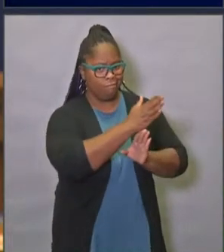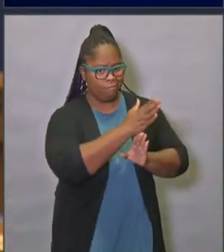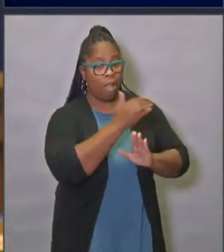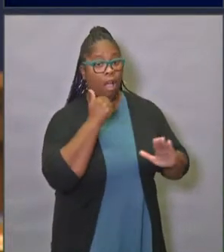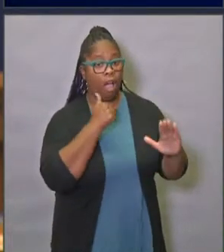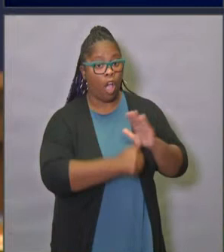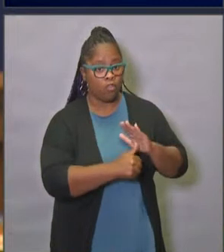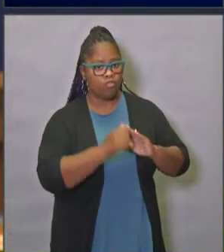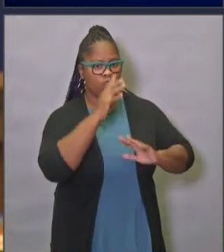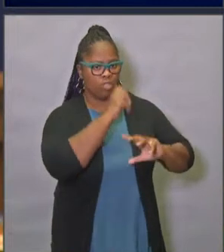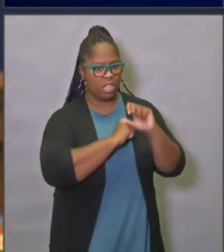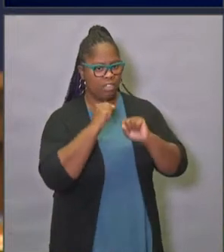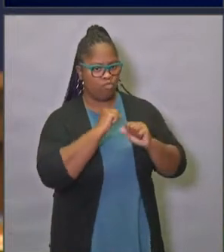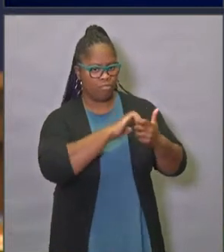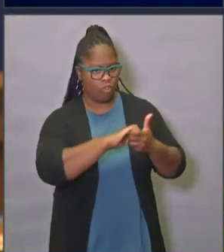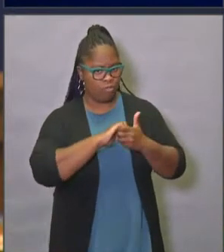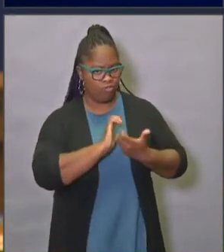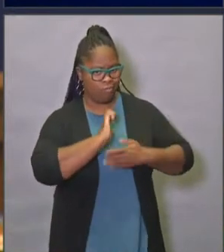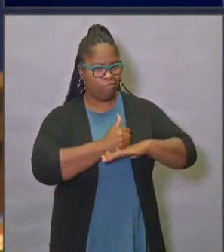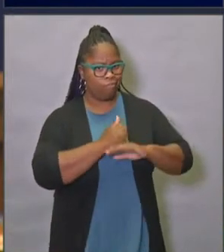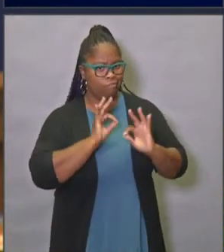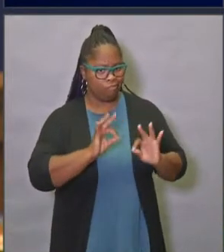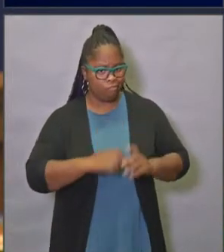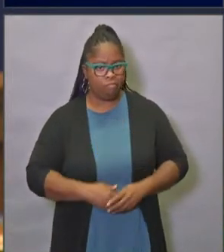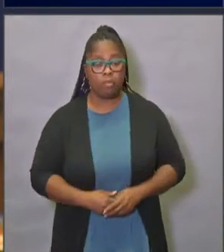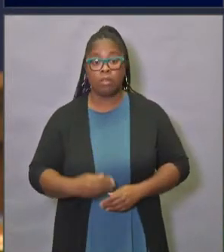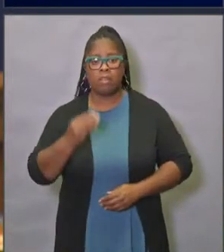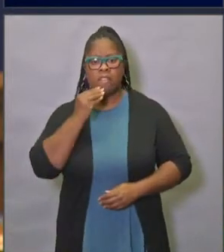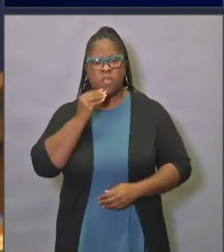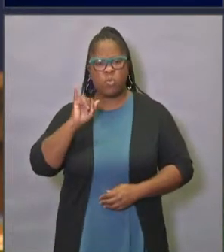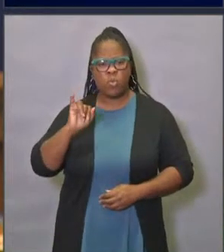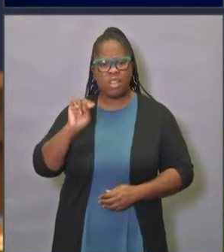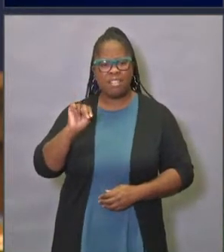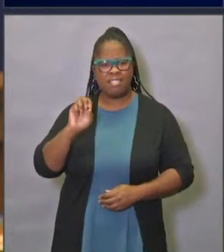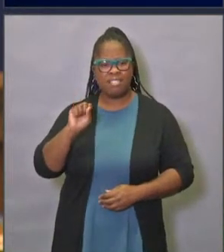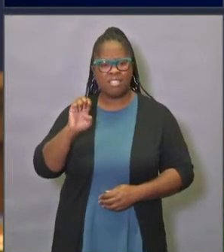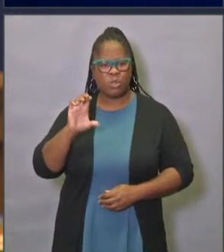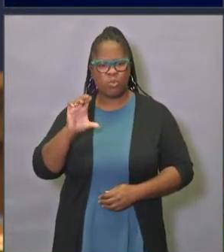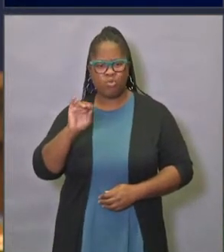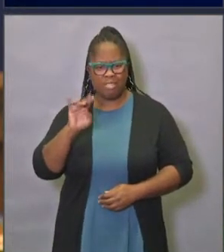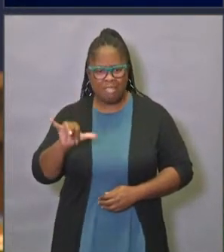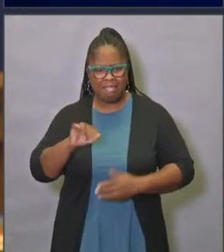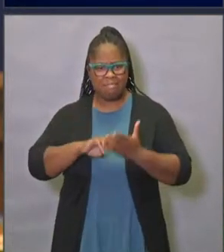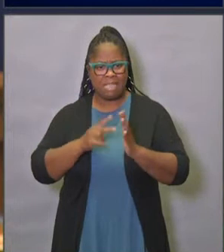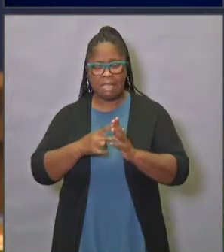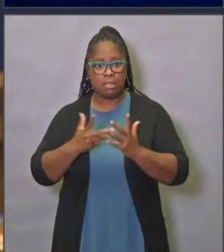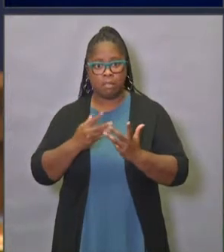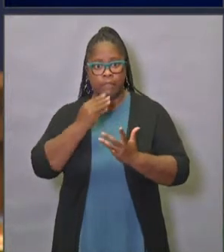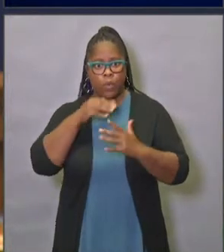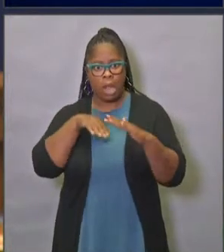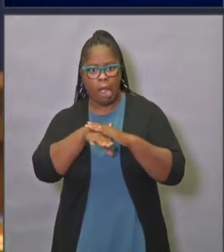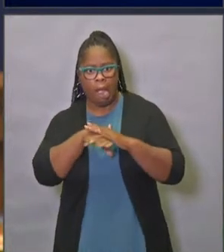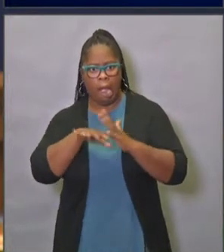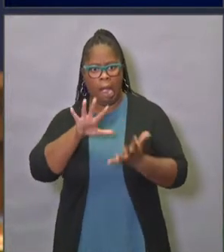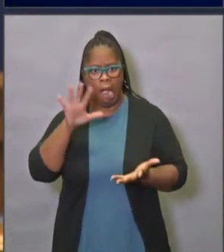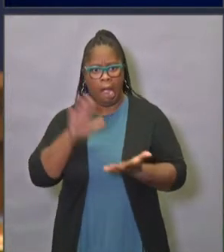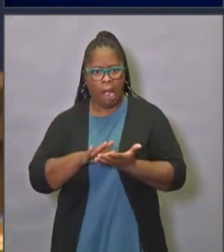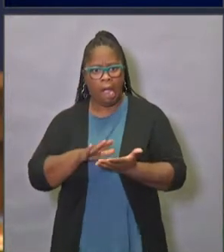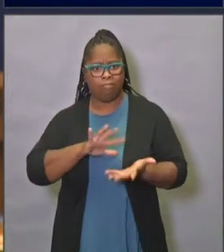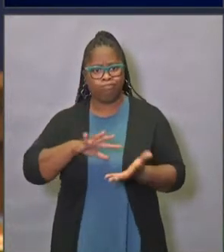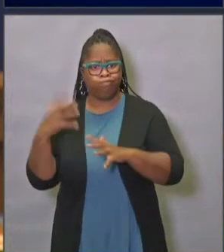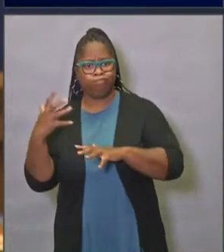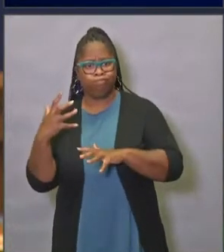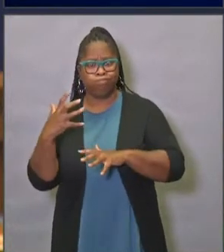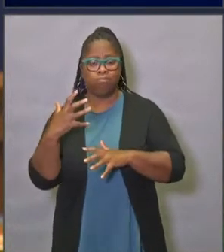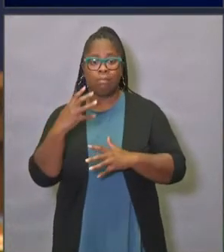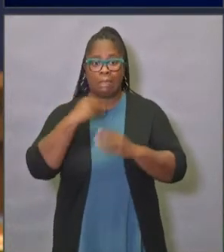a strategic partnership. Food insecurity refers to disruptions in food access and regular eating because of limited